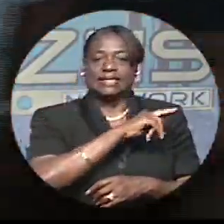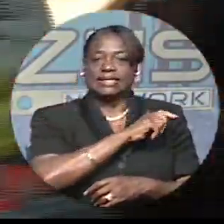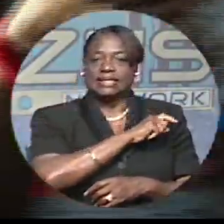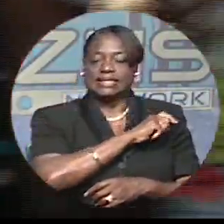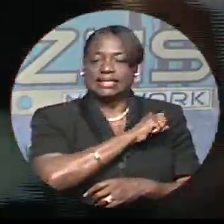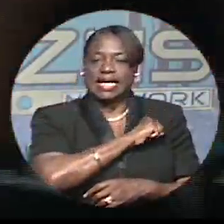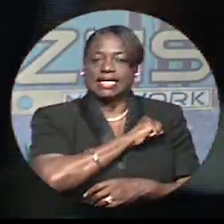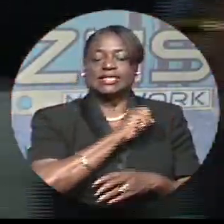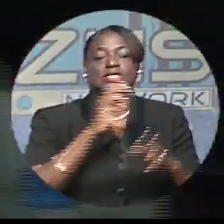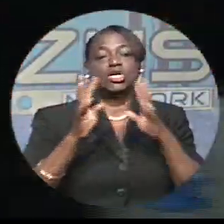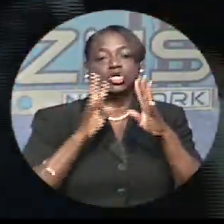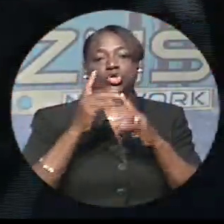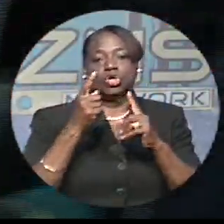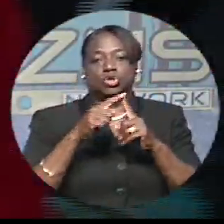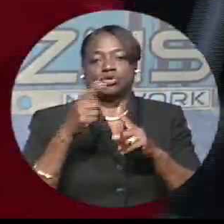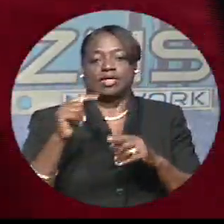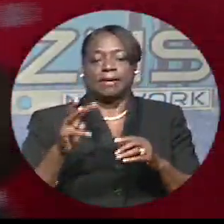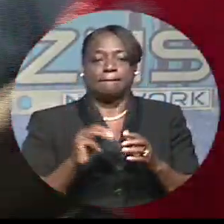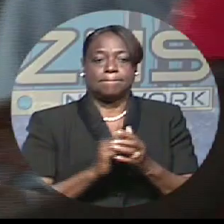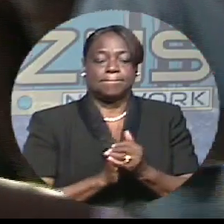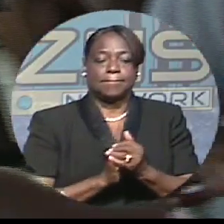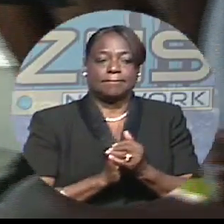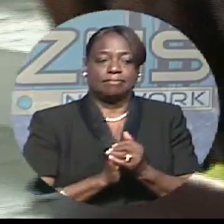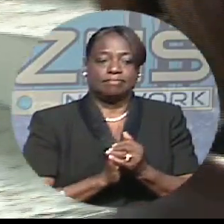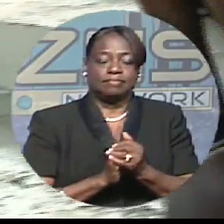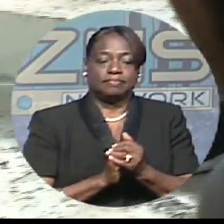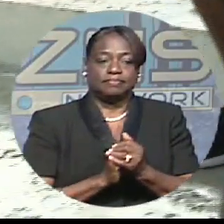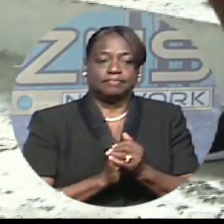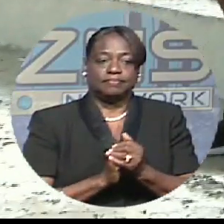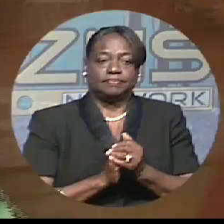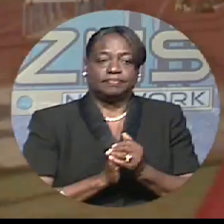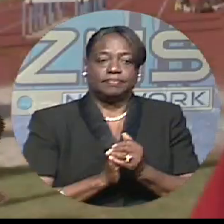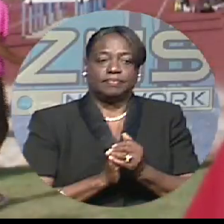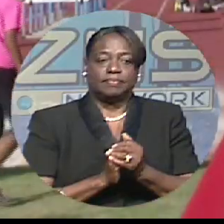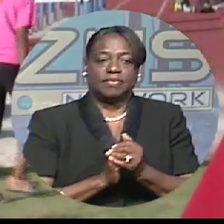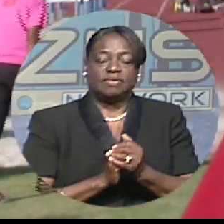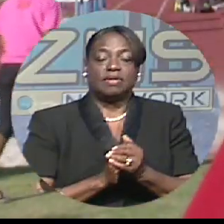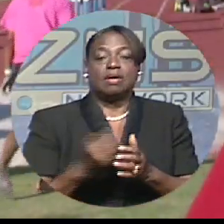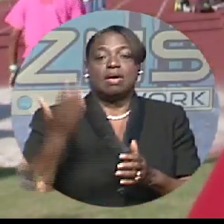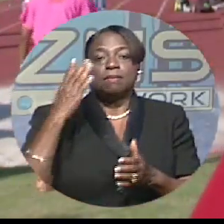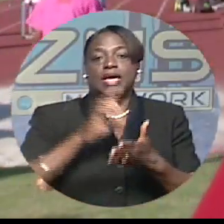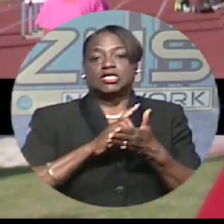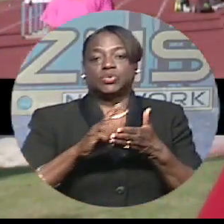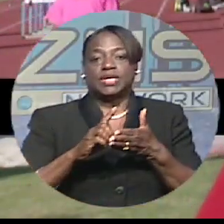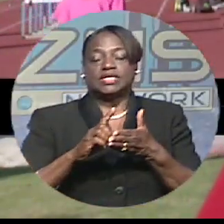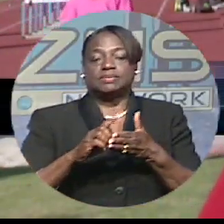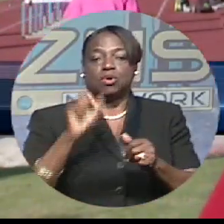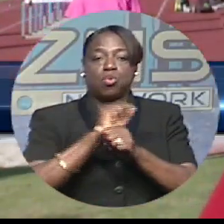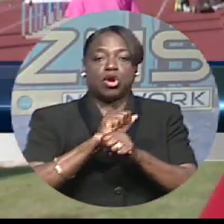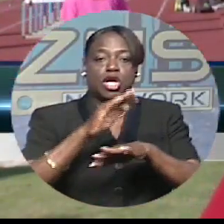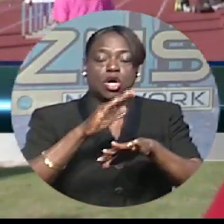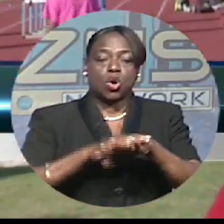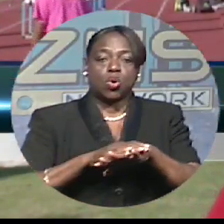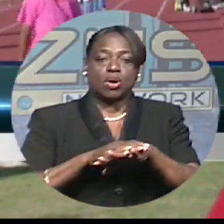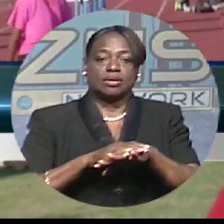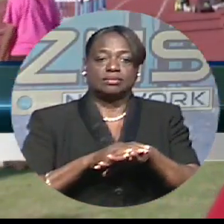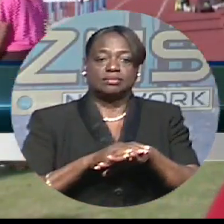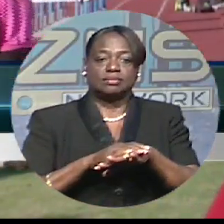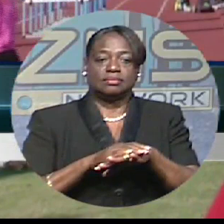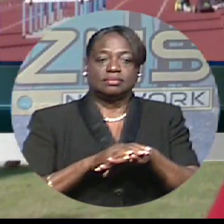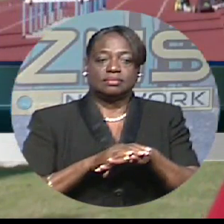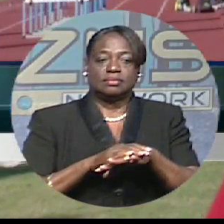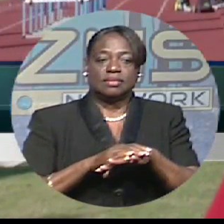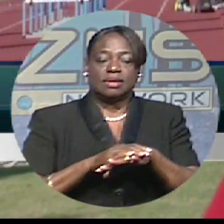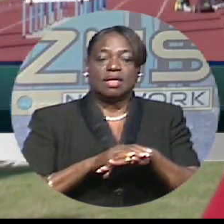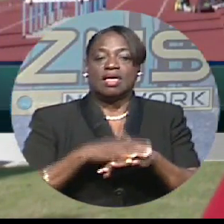on last year's seventh-place finish. During the week, past weeks, we've been working on sharpening athletes and